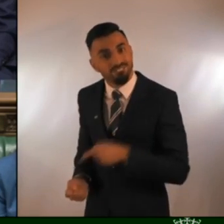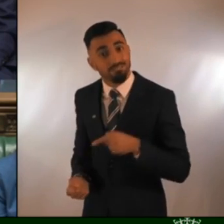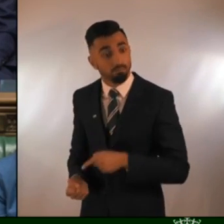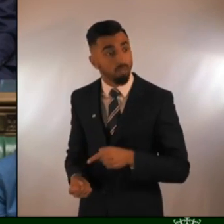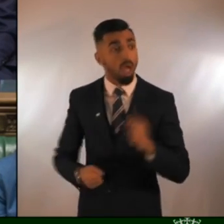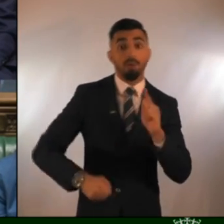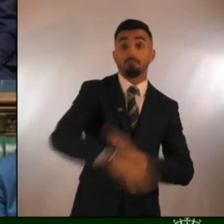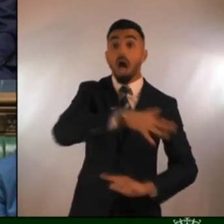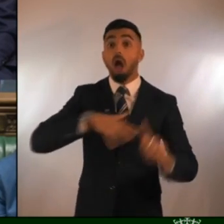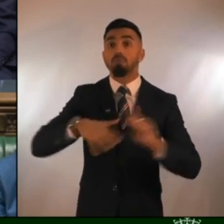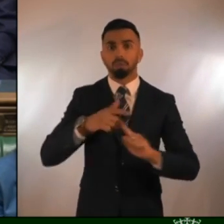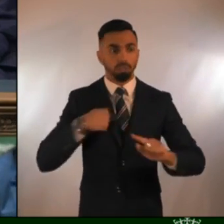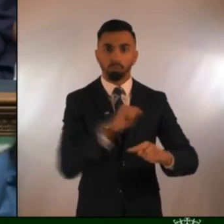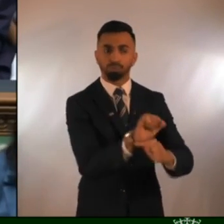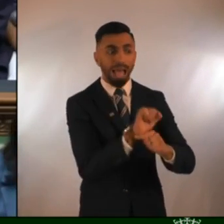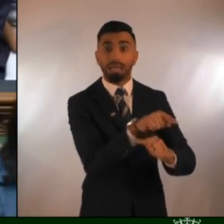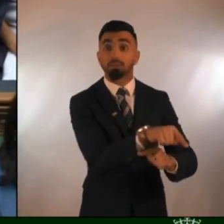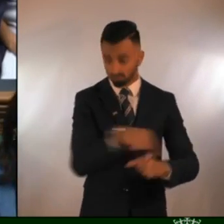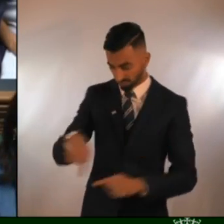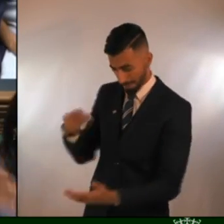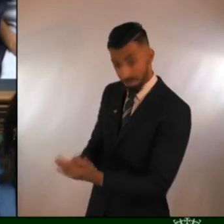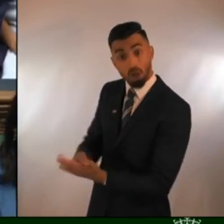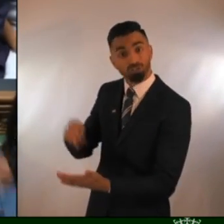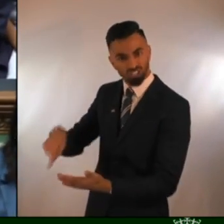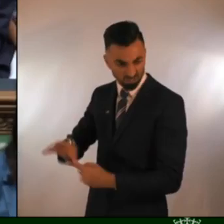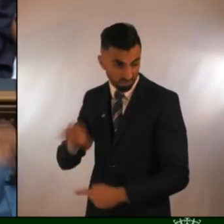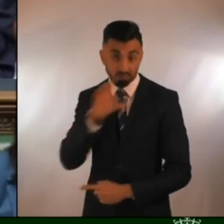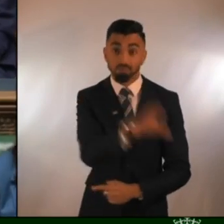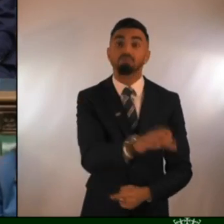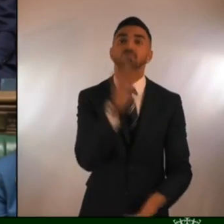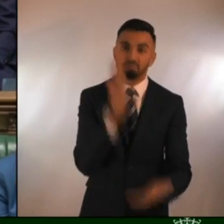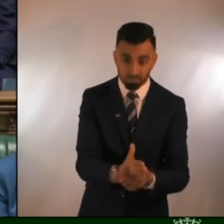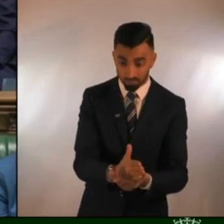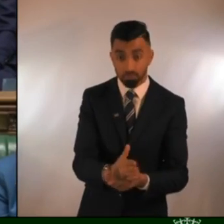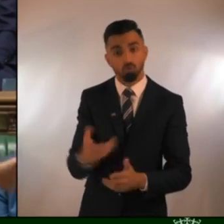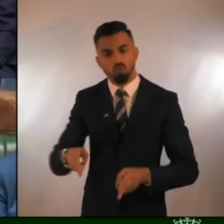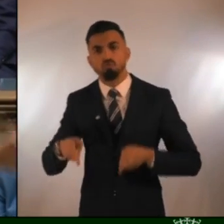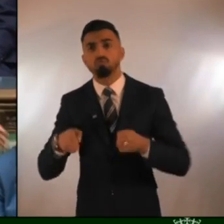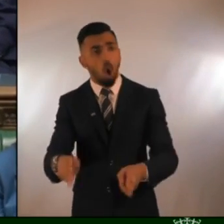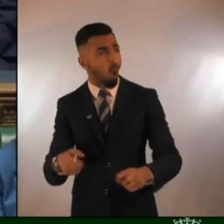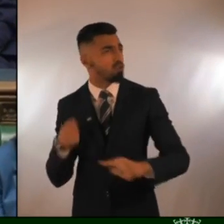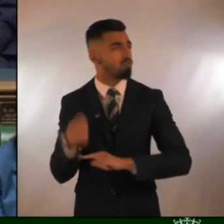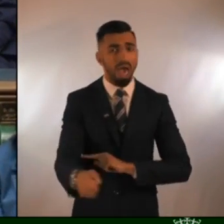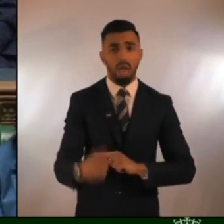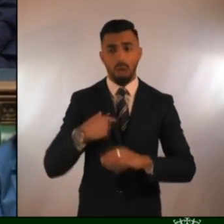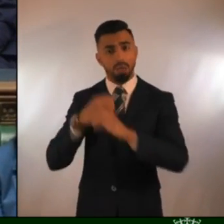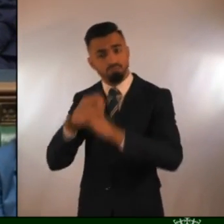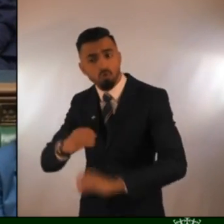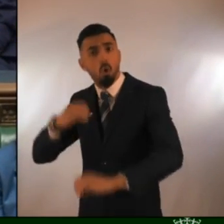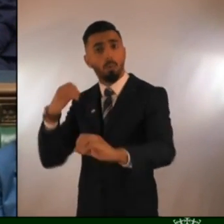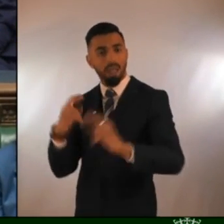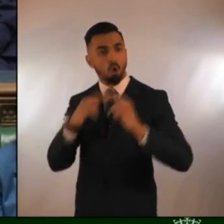This budget gets it done. We promised to level up with new roads, railways, broadband and homes. This budget gets it done.